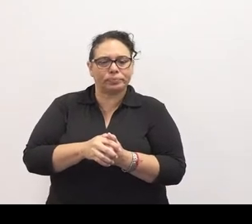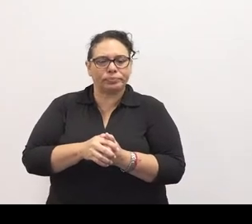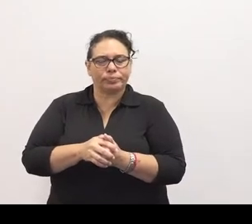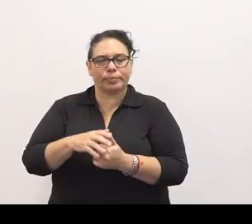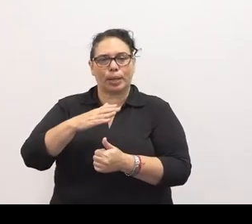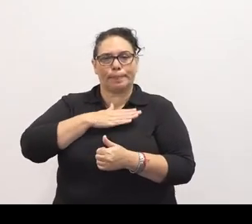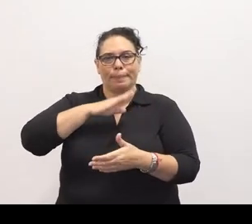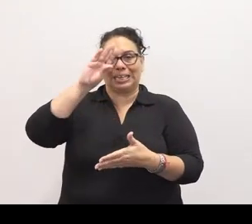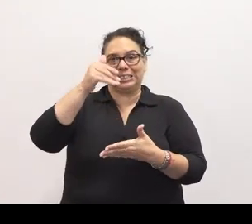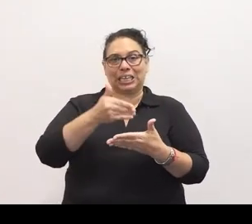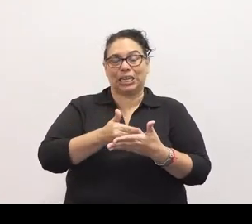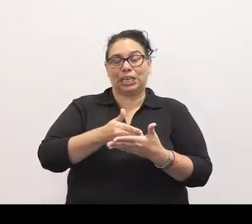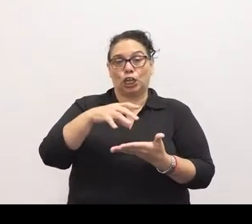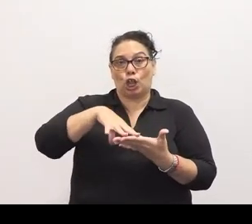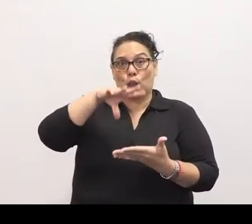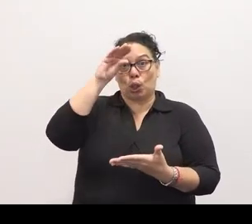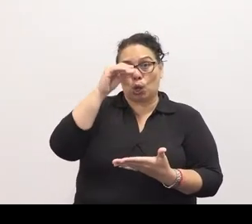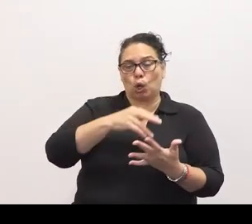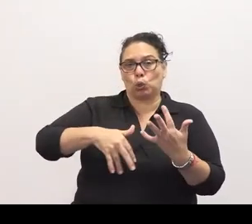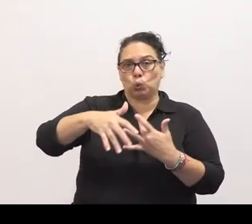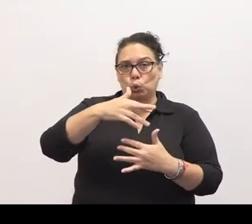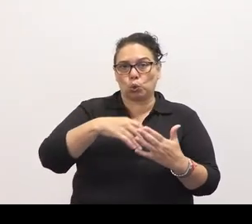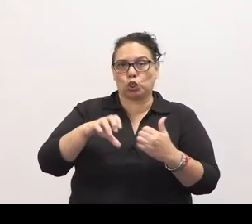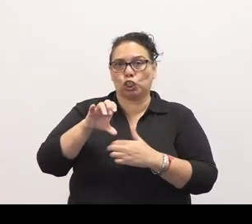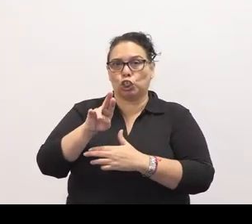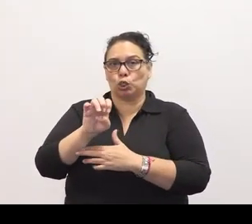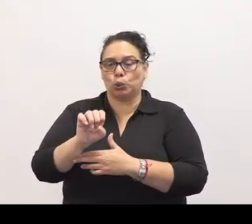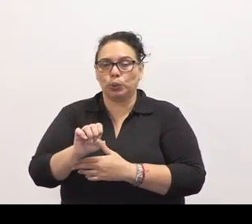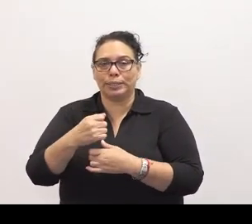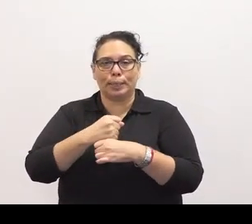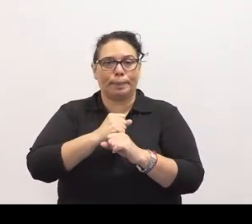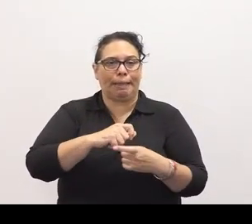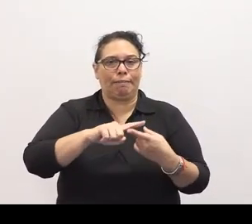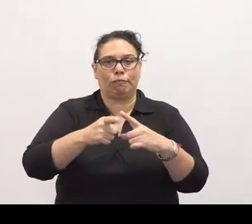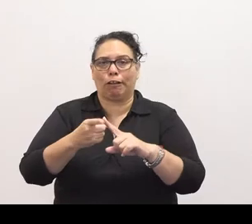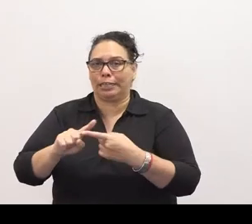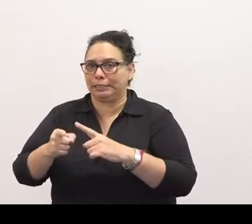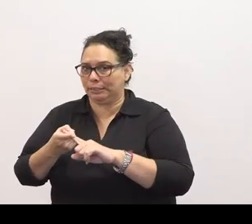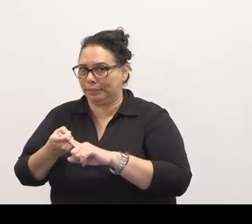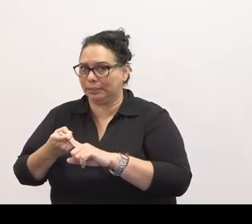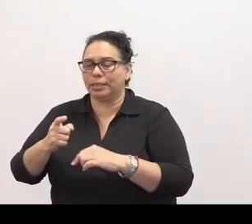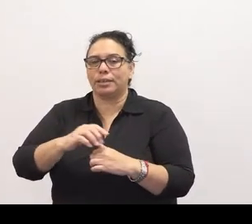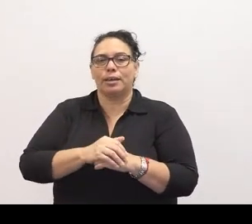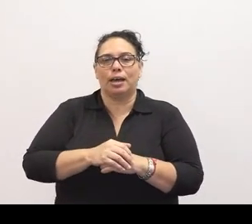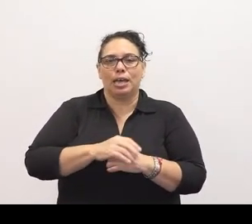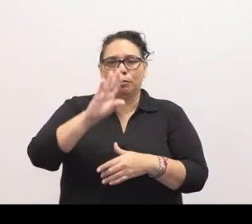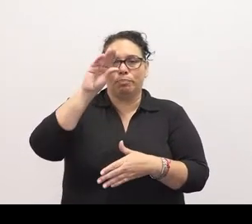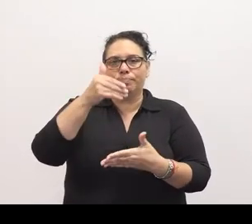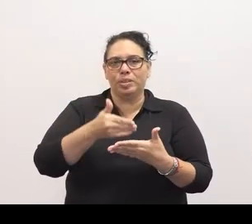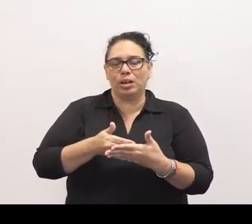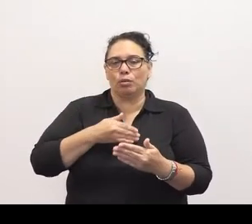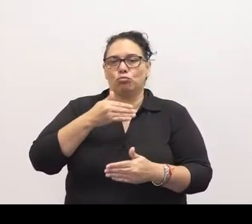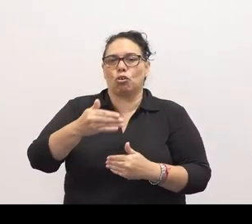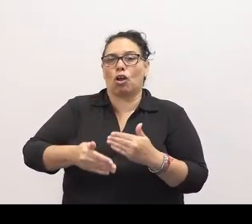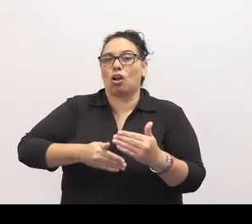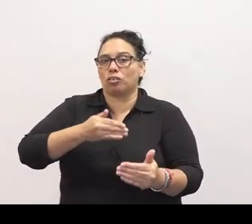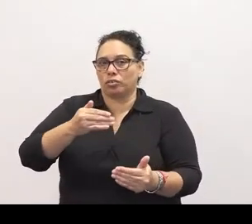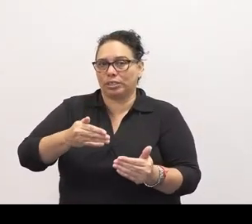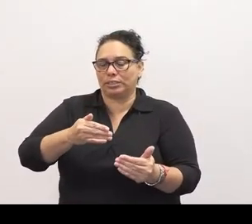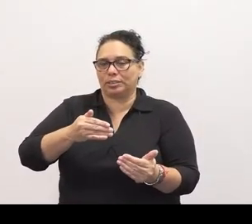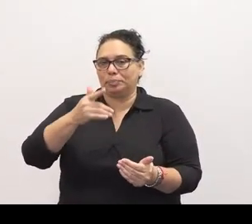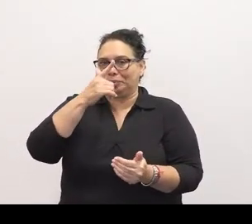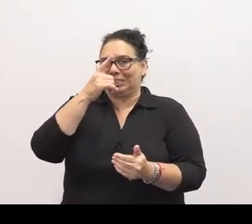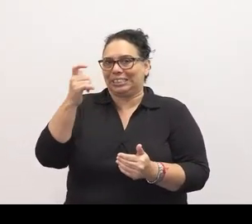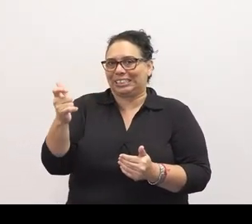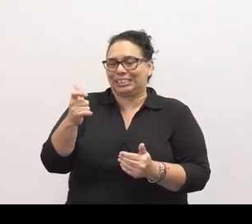My son learned social cues and made many friends. And my son's progress was due